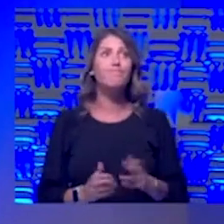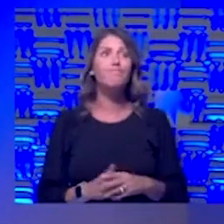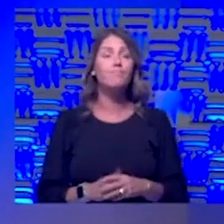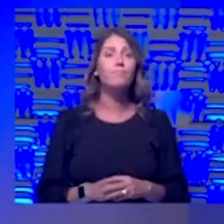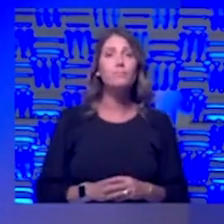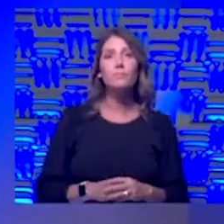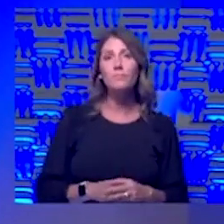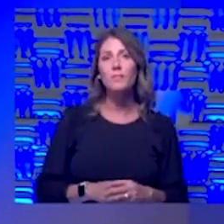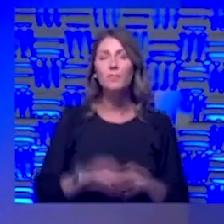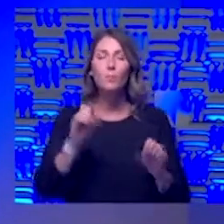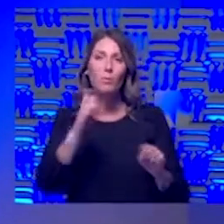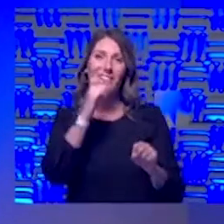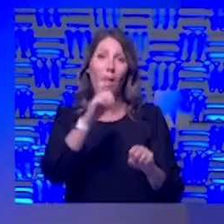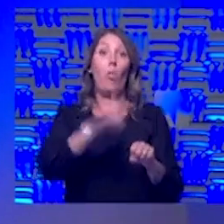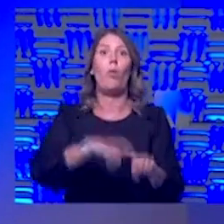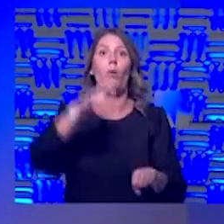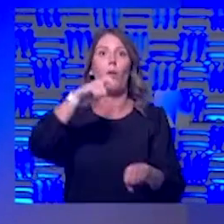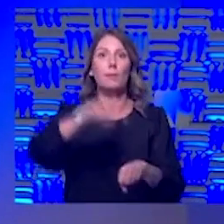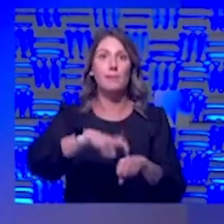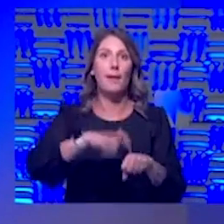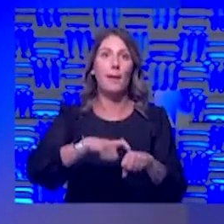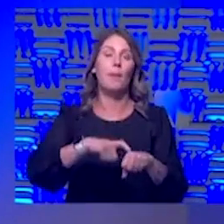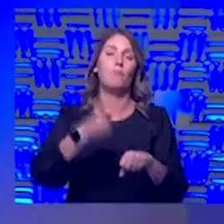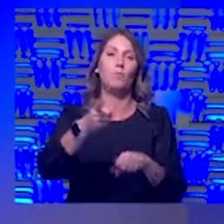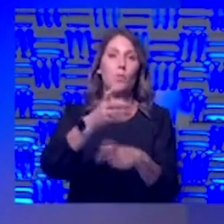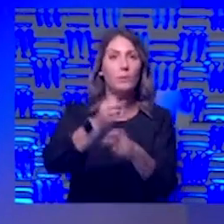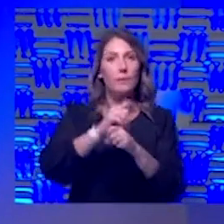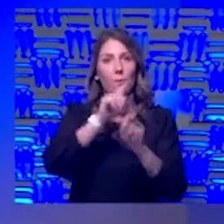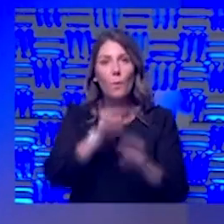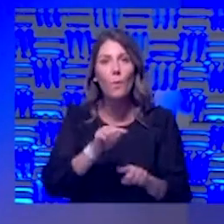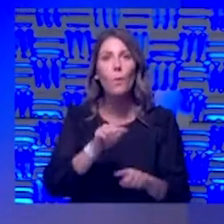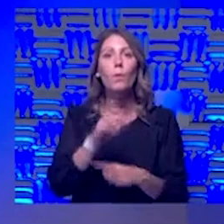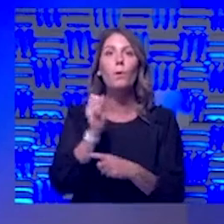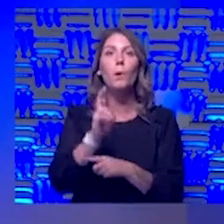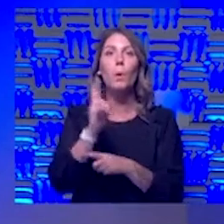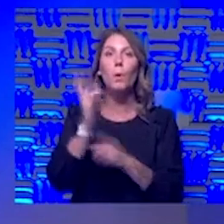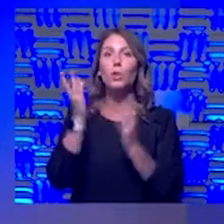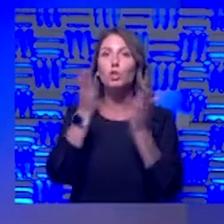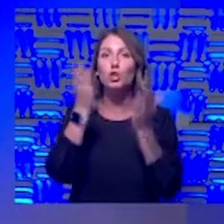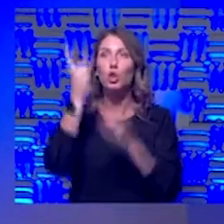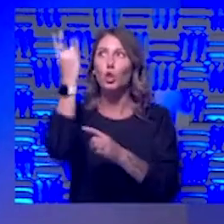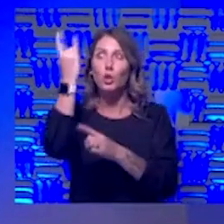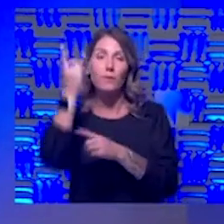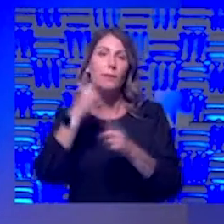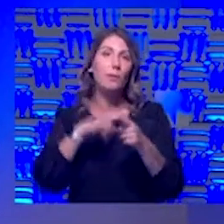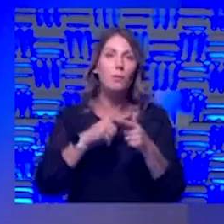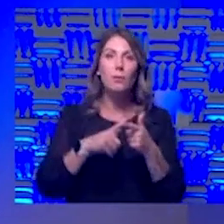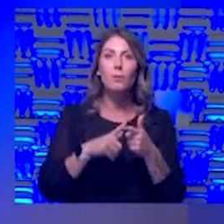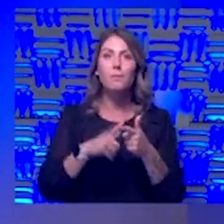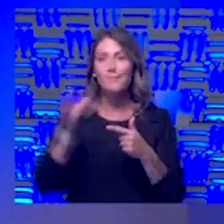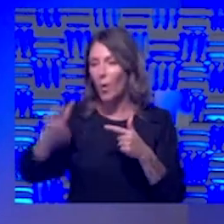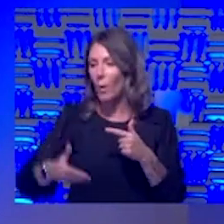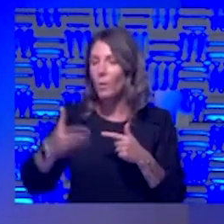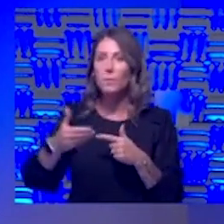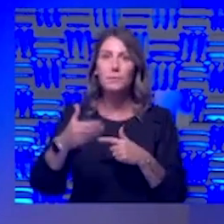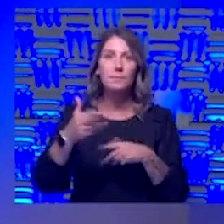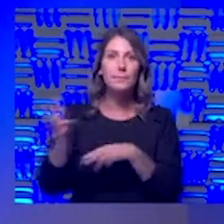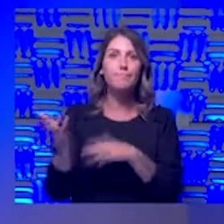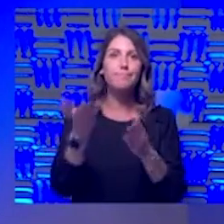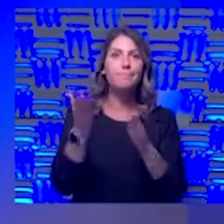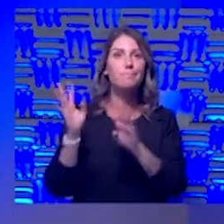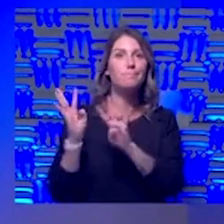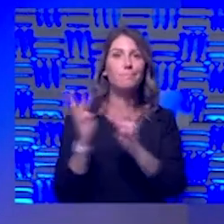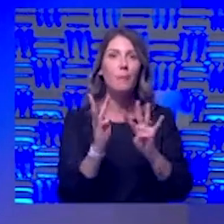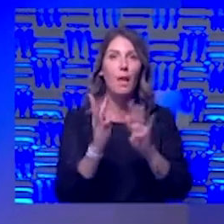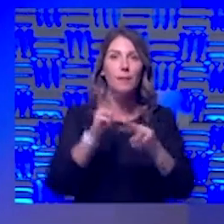be for that long at a time, taking an order, or if you're serving or hostessing, sitting people down. But